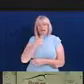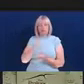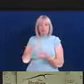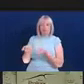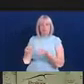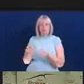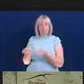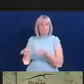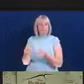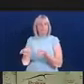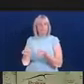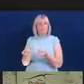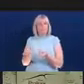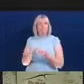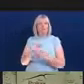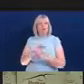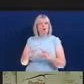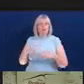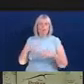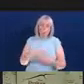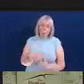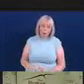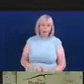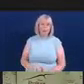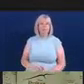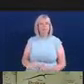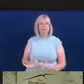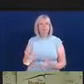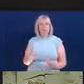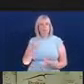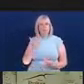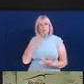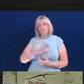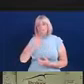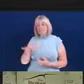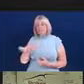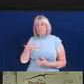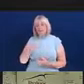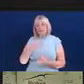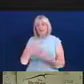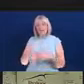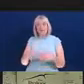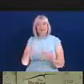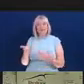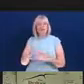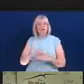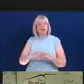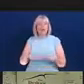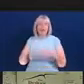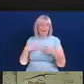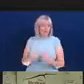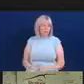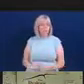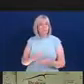when you go home to your family, or you spend your time with your family, you're not exhausted, which then means when you go into work the next day,